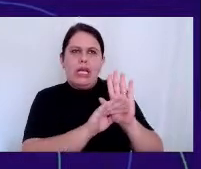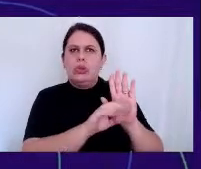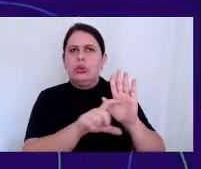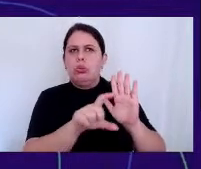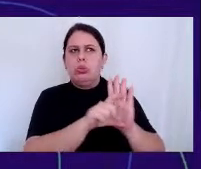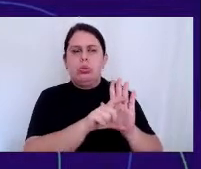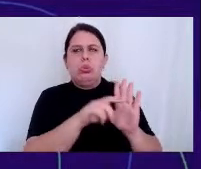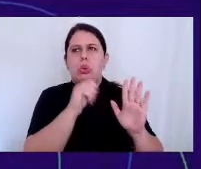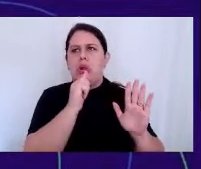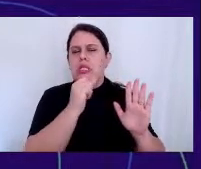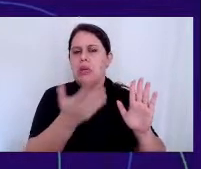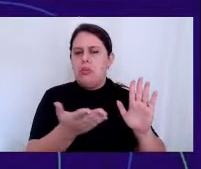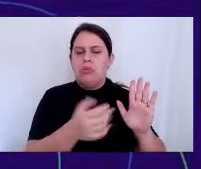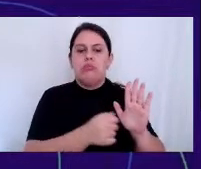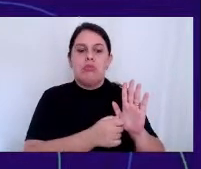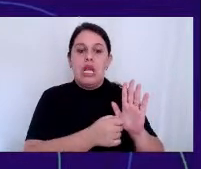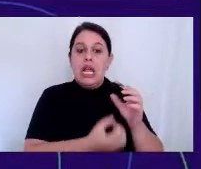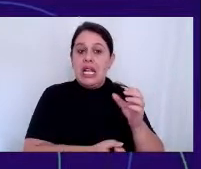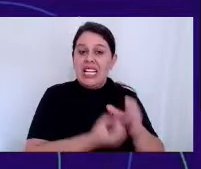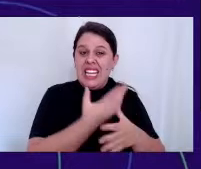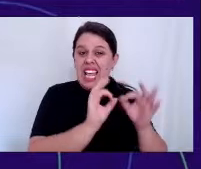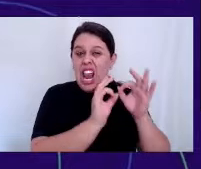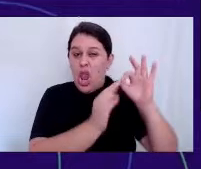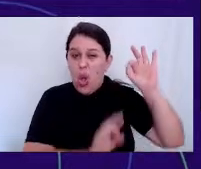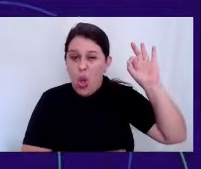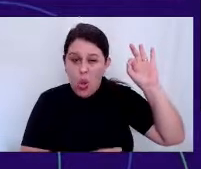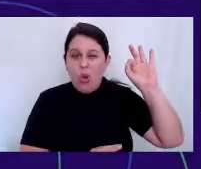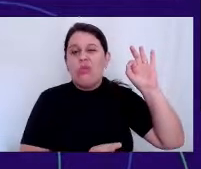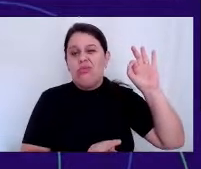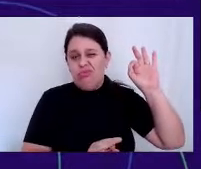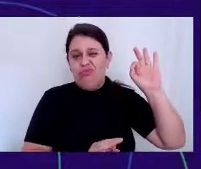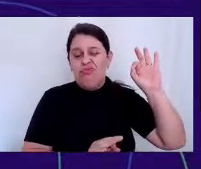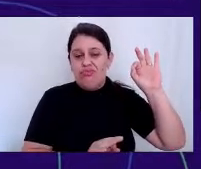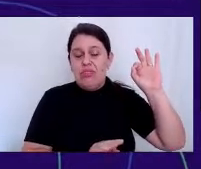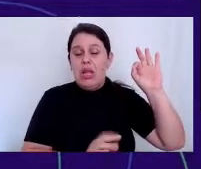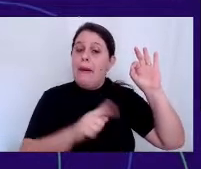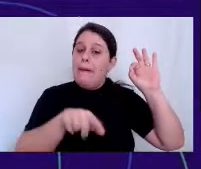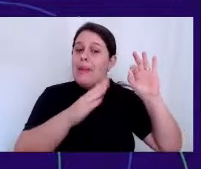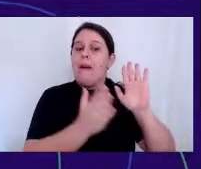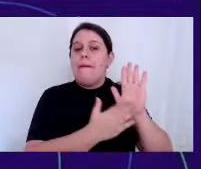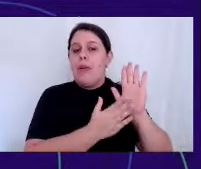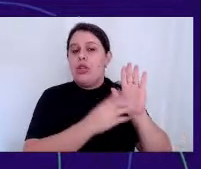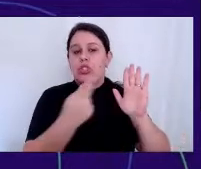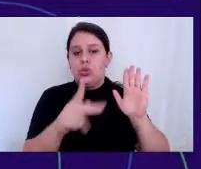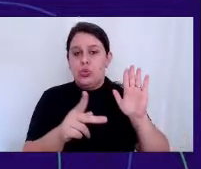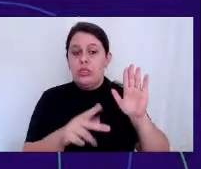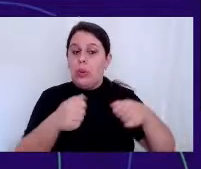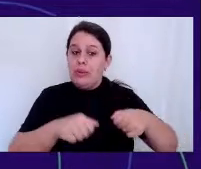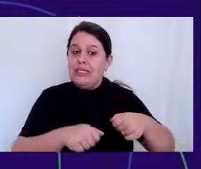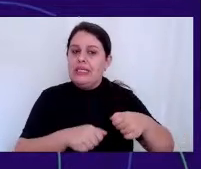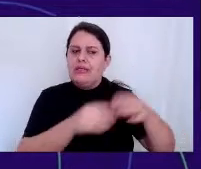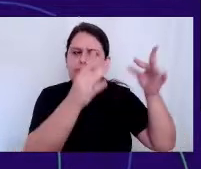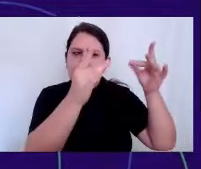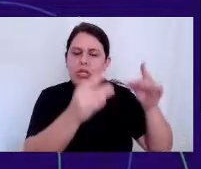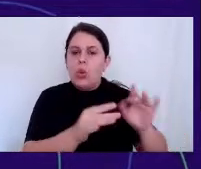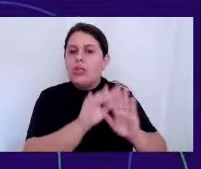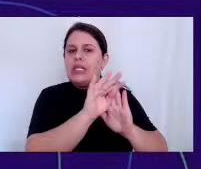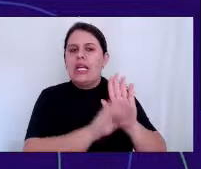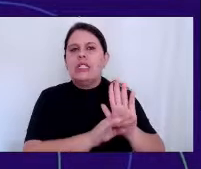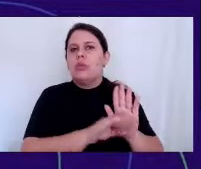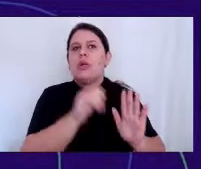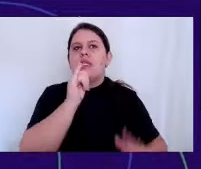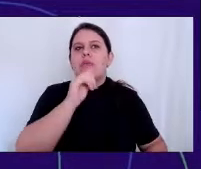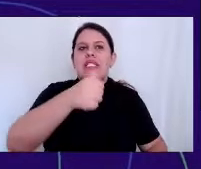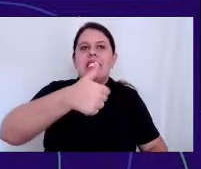long for your purposes, so you want to specify that it's 100 words, 150 words, or it's 10 questions, or 15